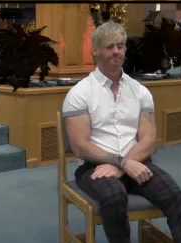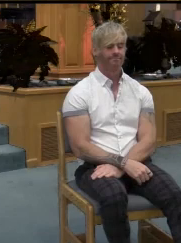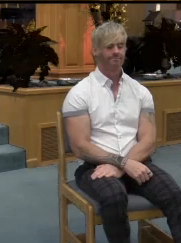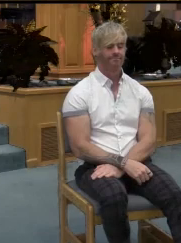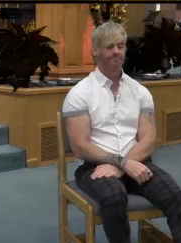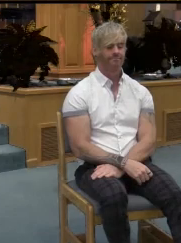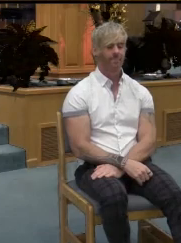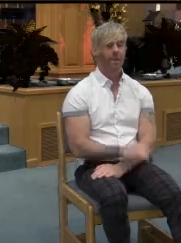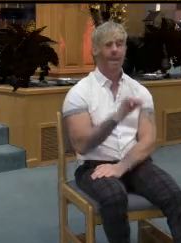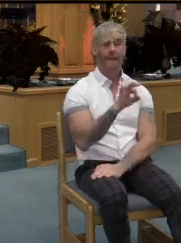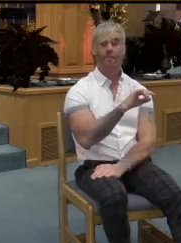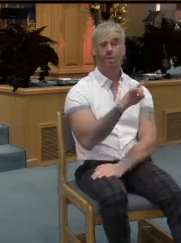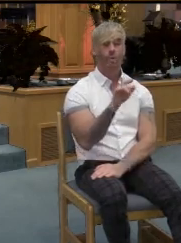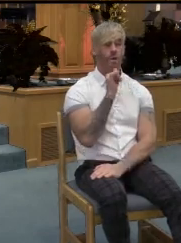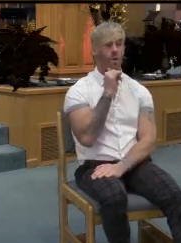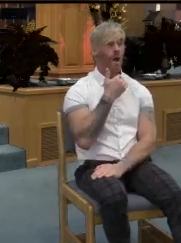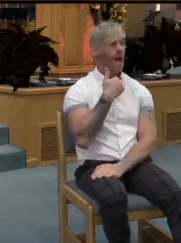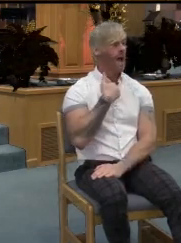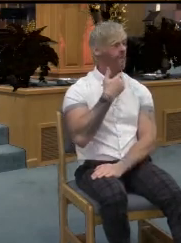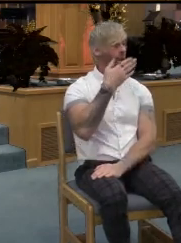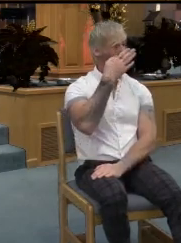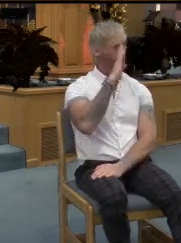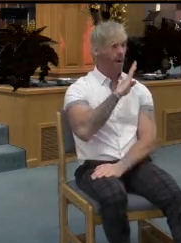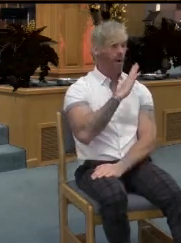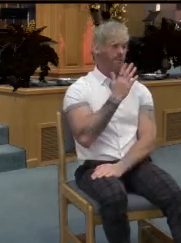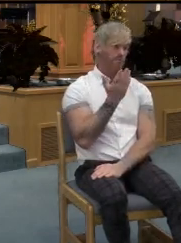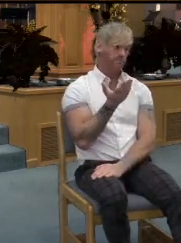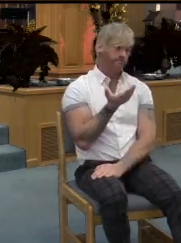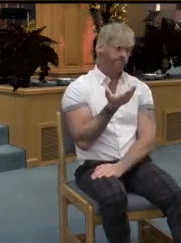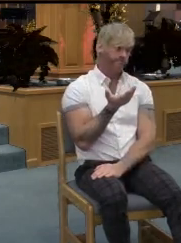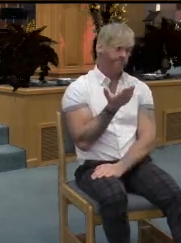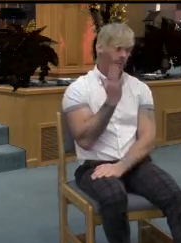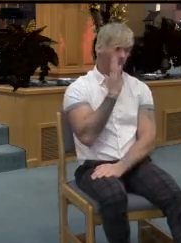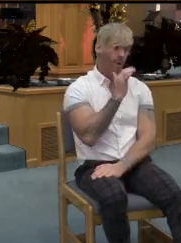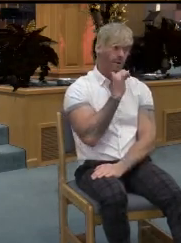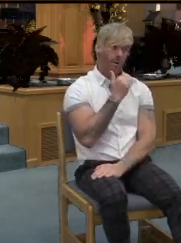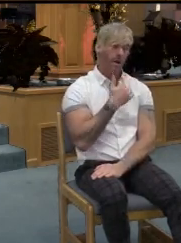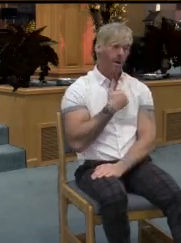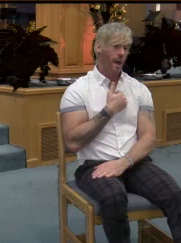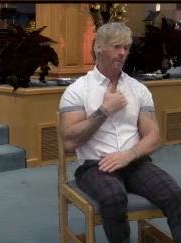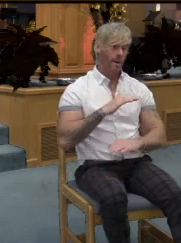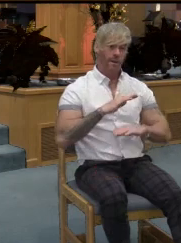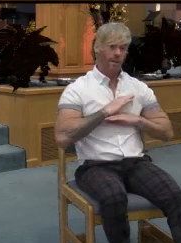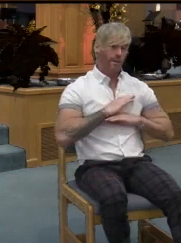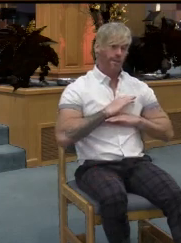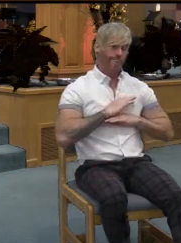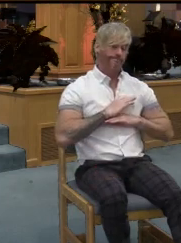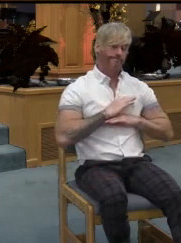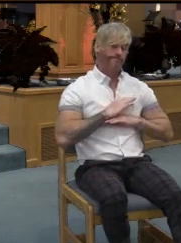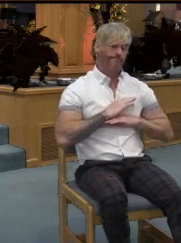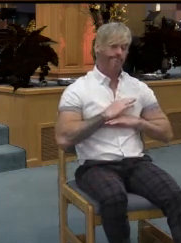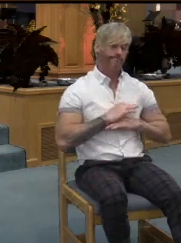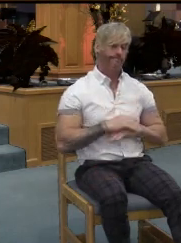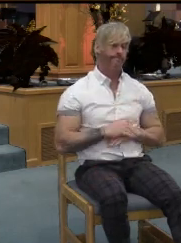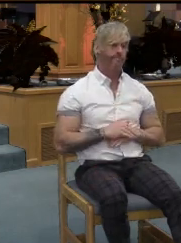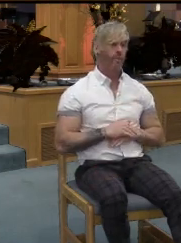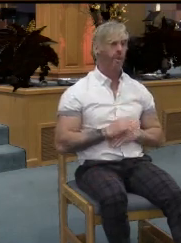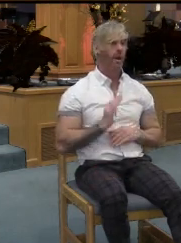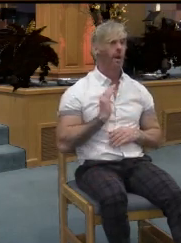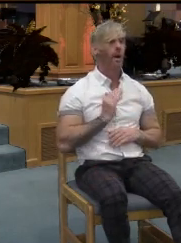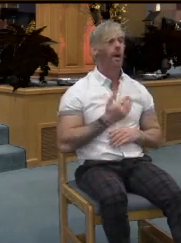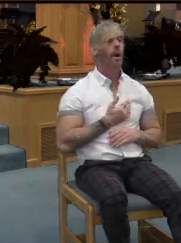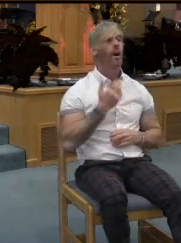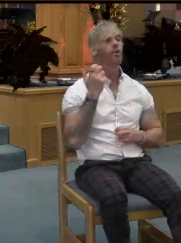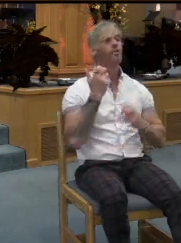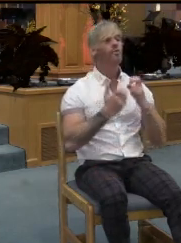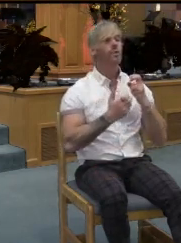And if you don't have God anywhere in between, you will not have contentment. For our present troubles are quite small and won't last